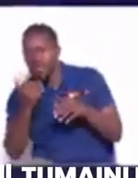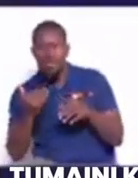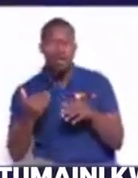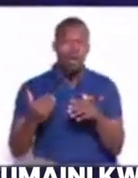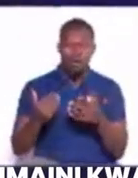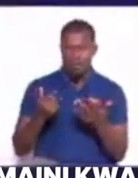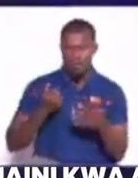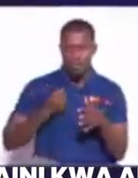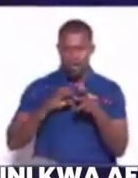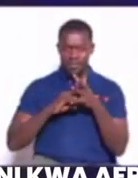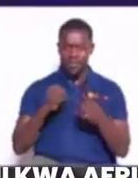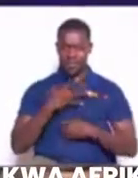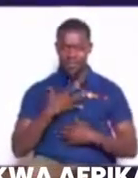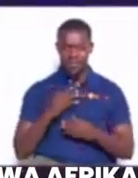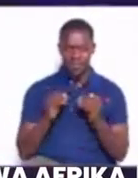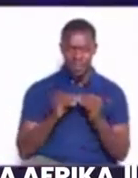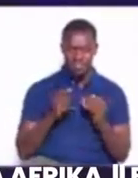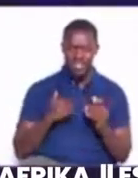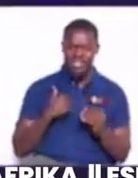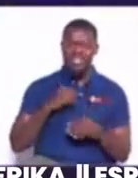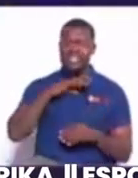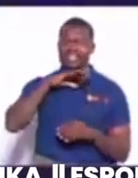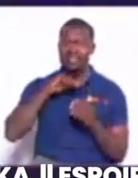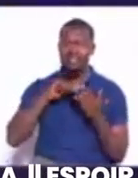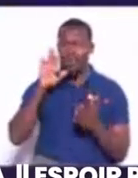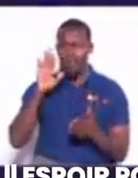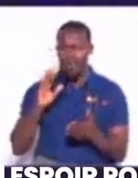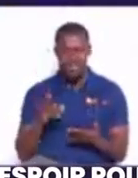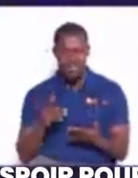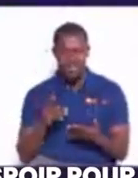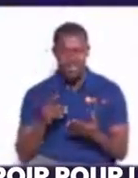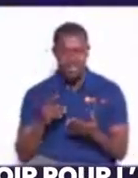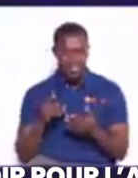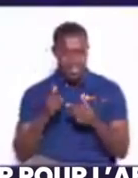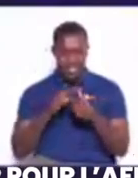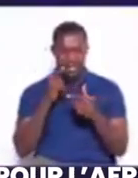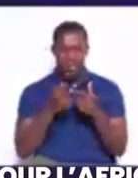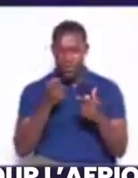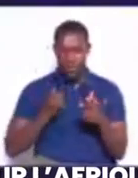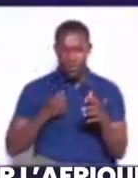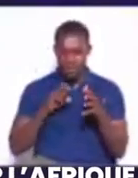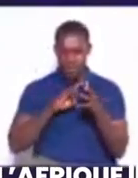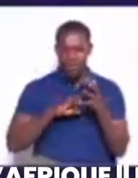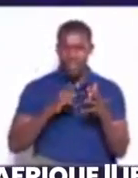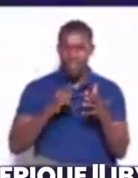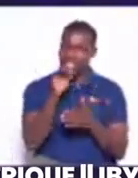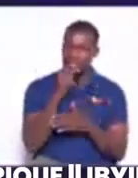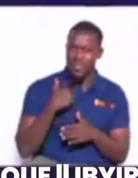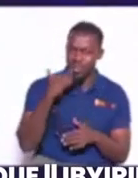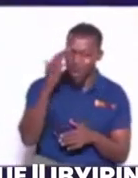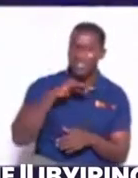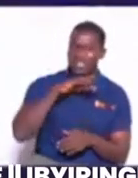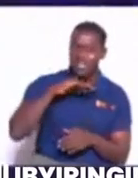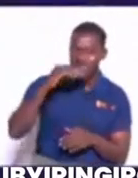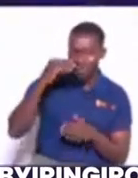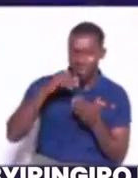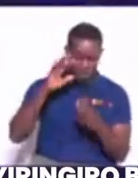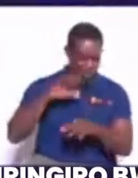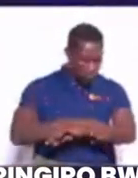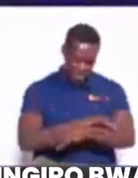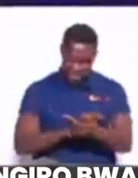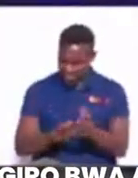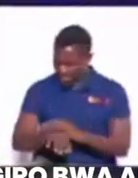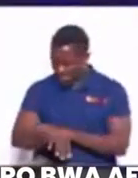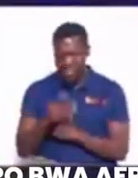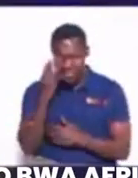nose. And I say, "No, I don't." She says, "Go look in the mirror." And what do? I look in the mirror, and I